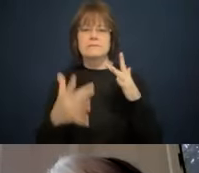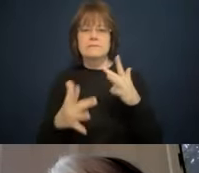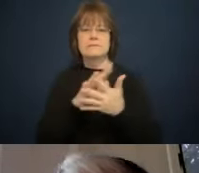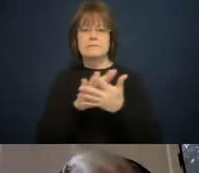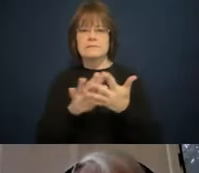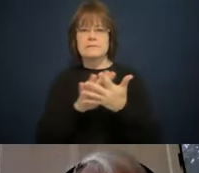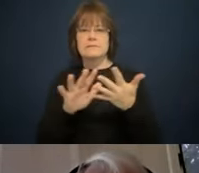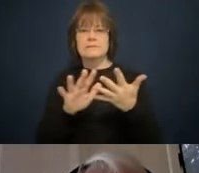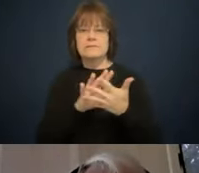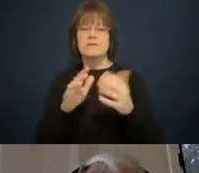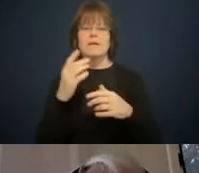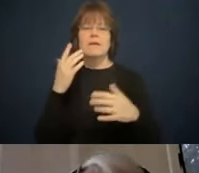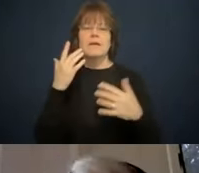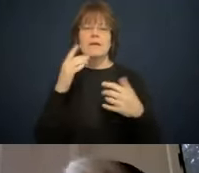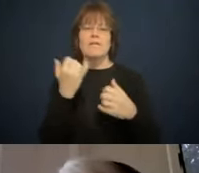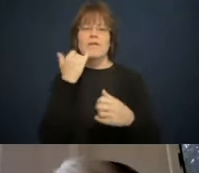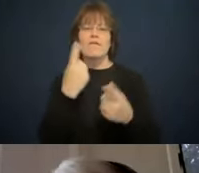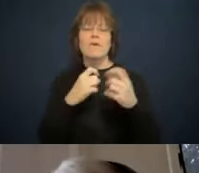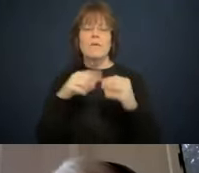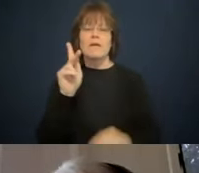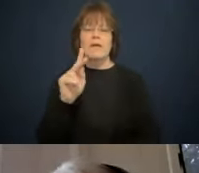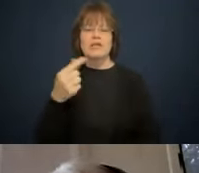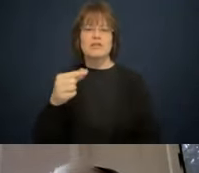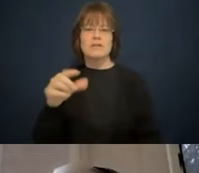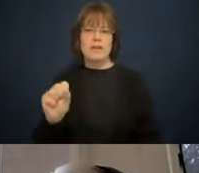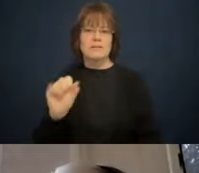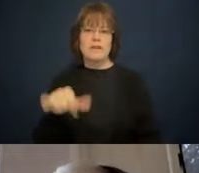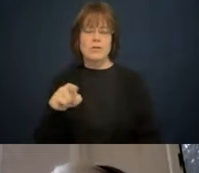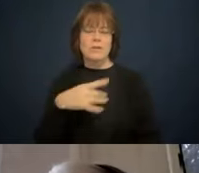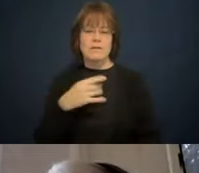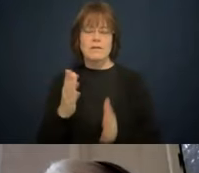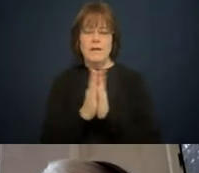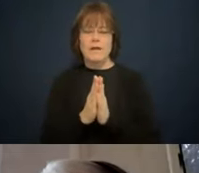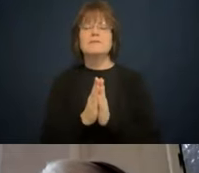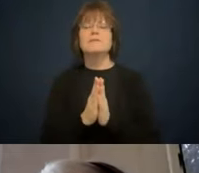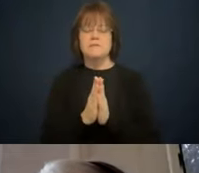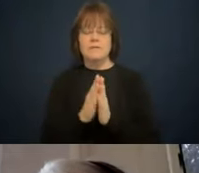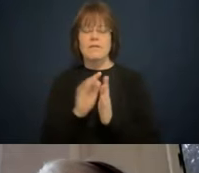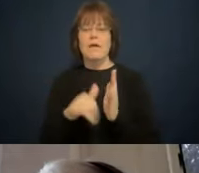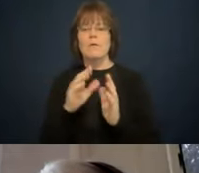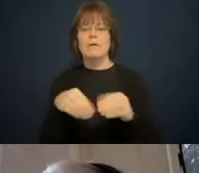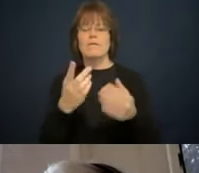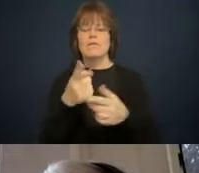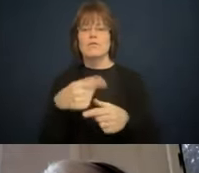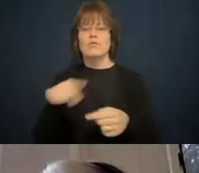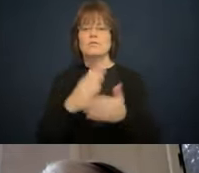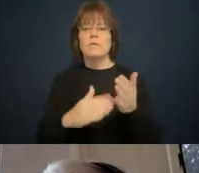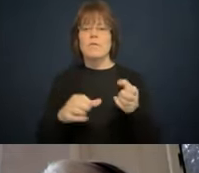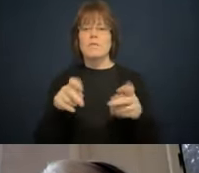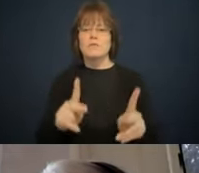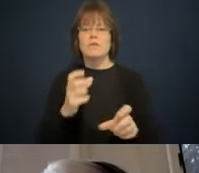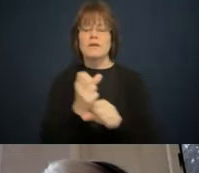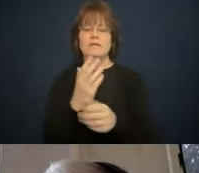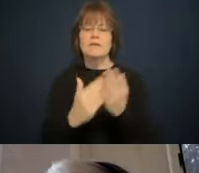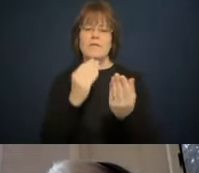open burning questions about KGS that you'd like to ask. And we'll that'll give you some opportunity to at least get some of